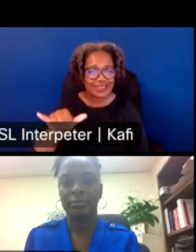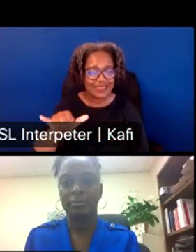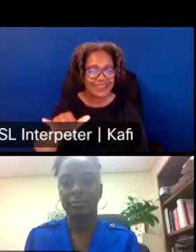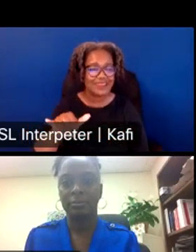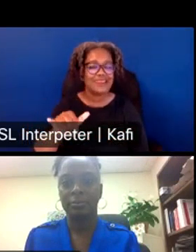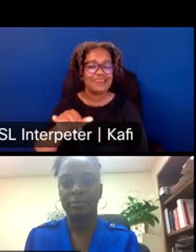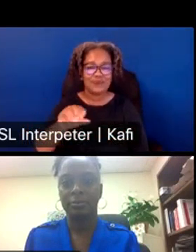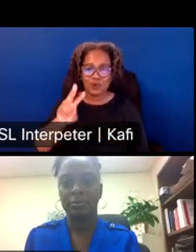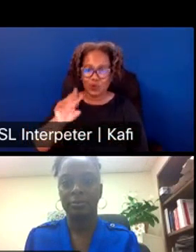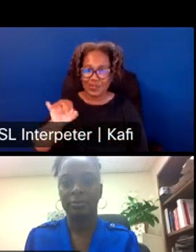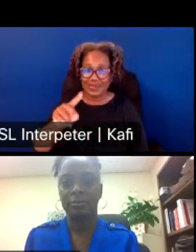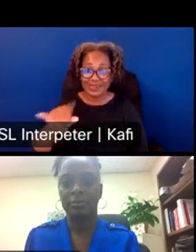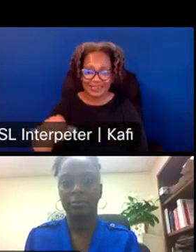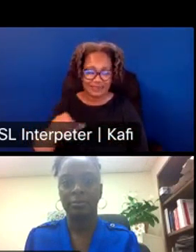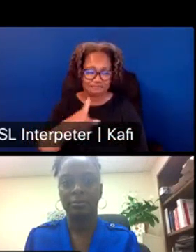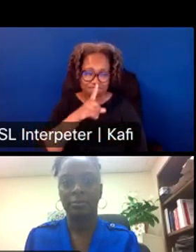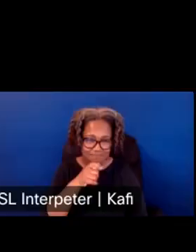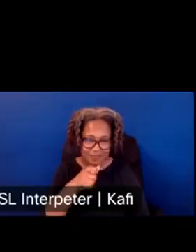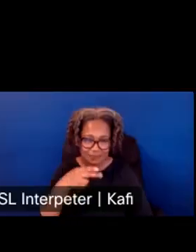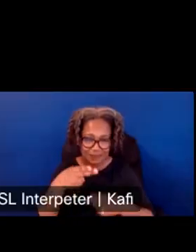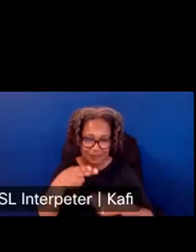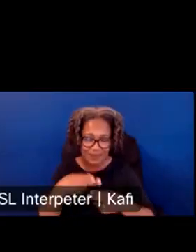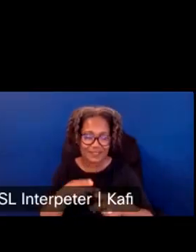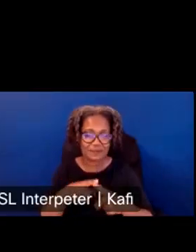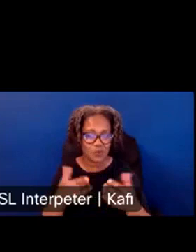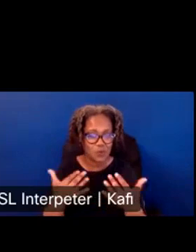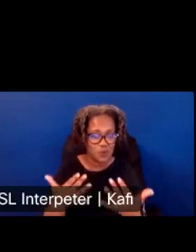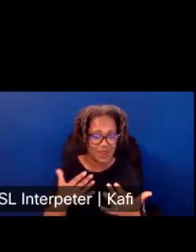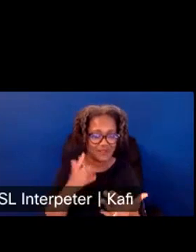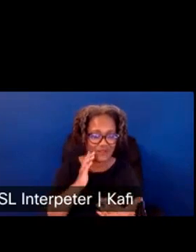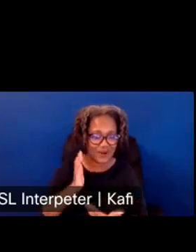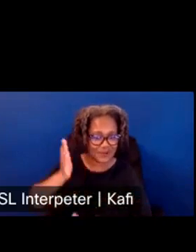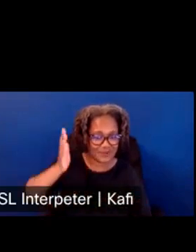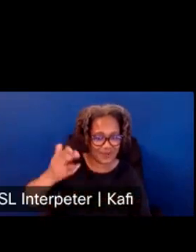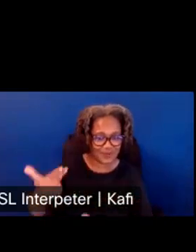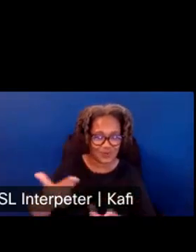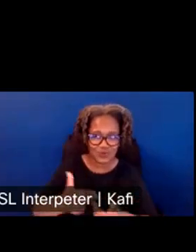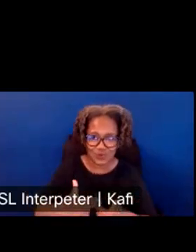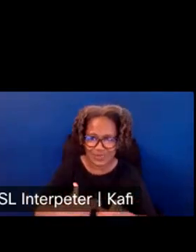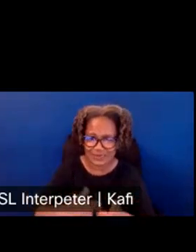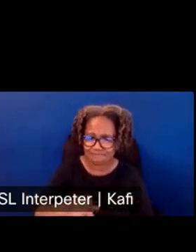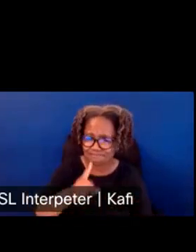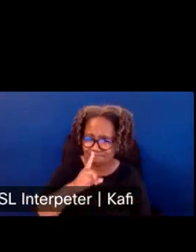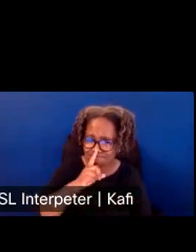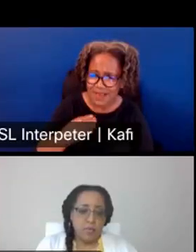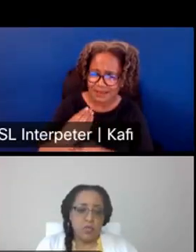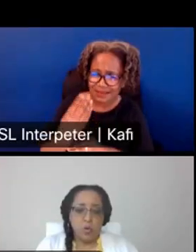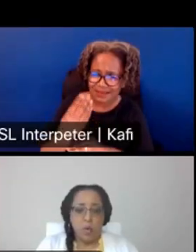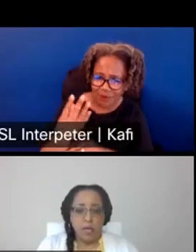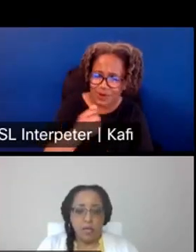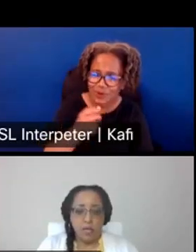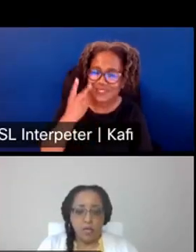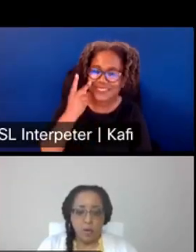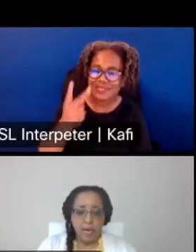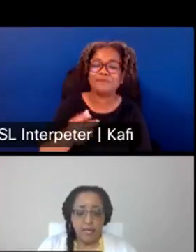them shortly, a little while ago, and I hope my camera is on. I don't see it. But I spoke with them a short